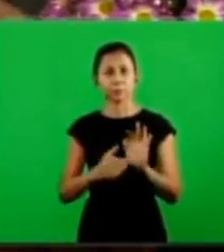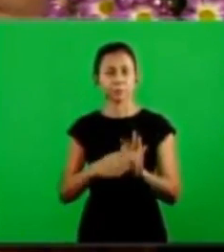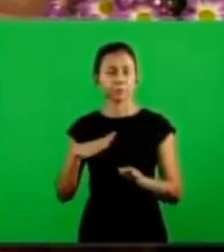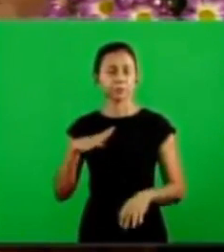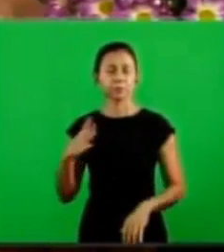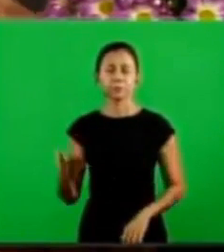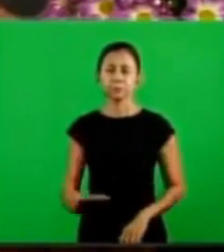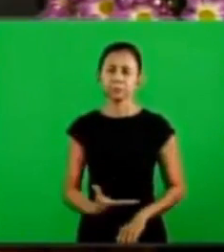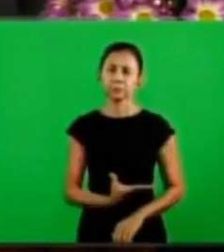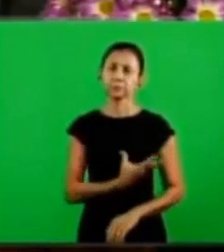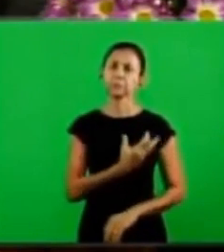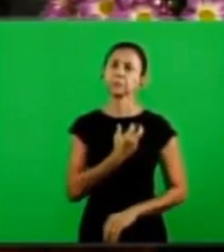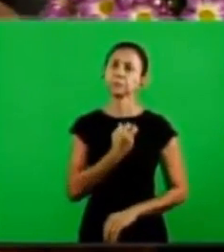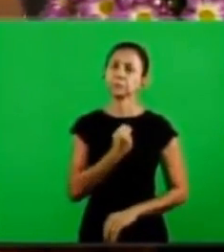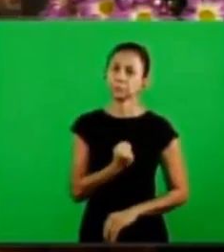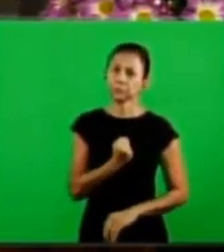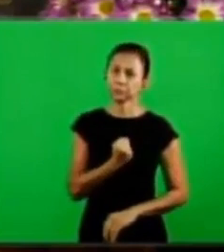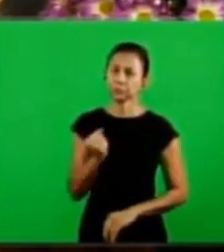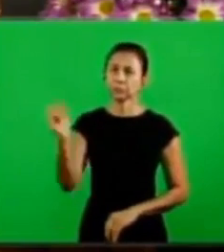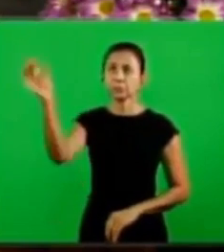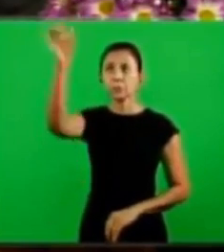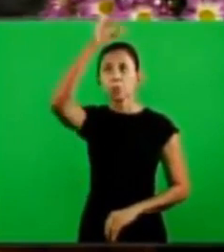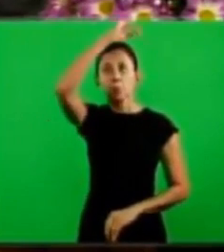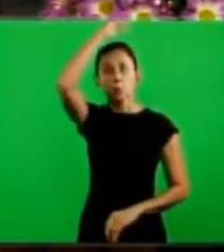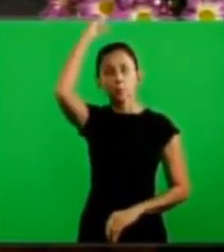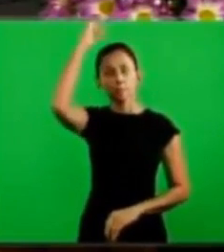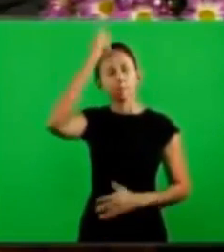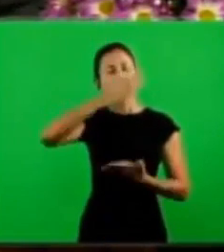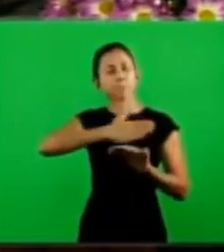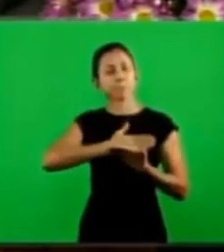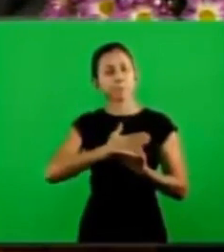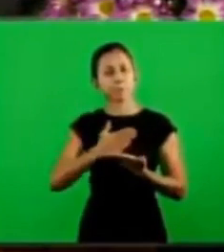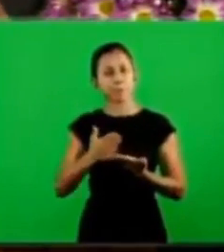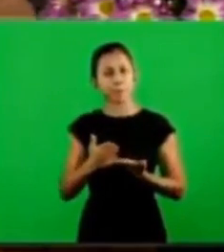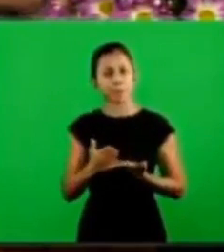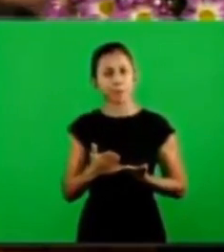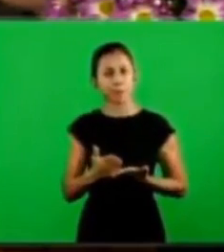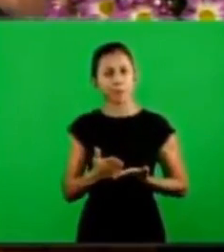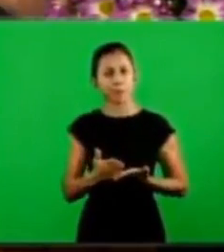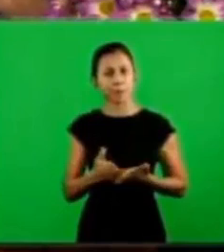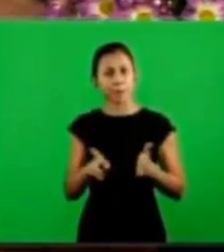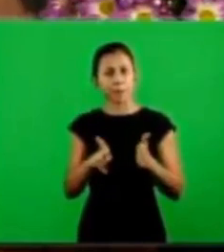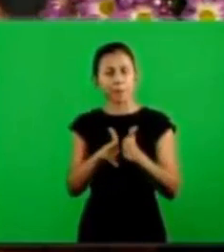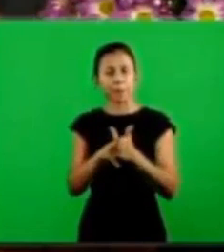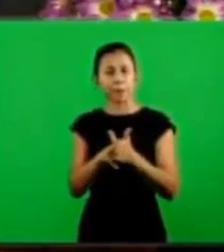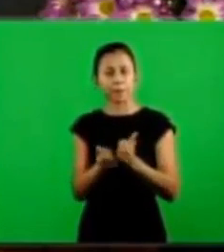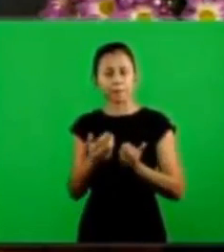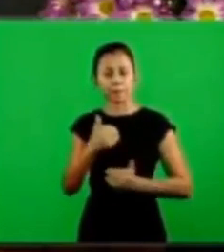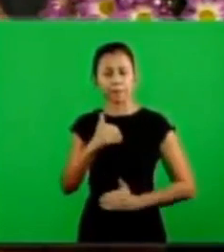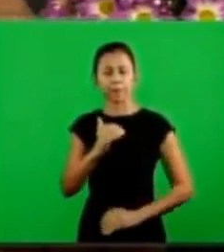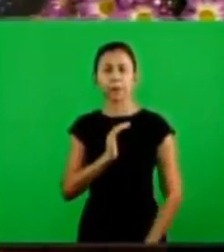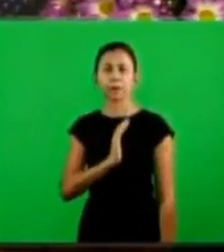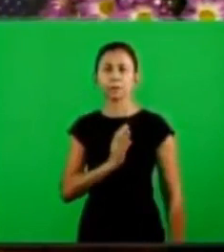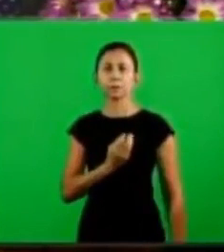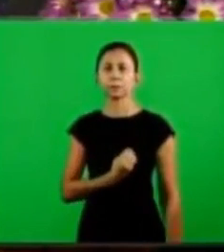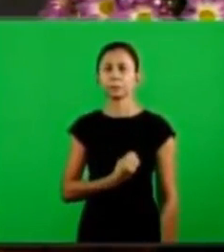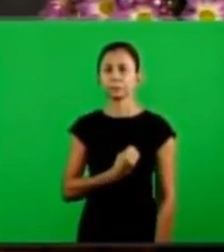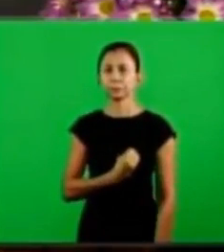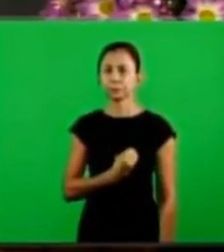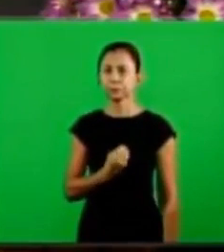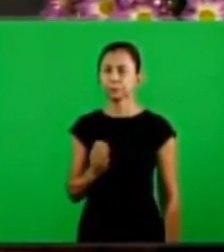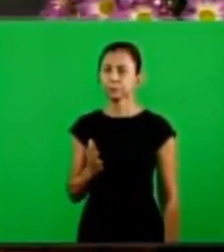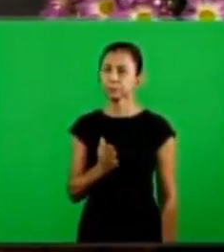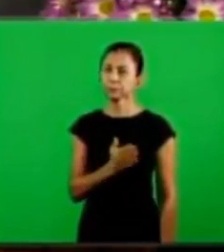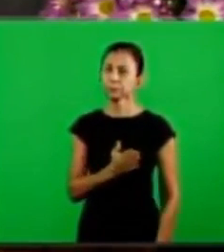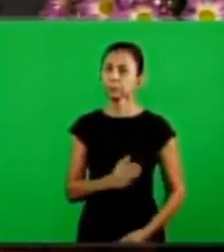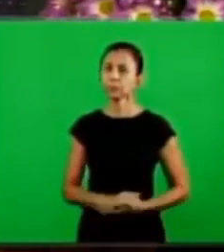us in his projects of salvation. So the Holy Spirit start to be part of our lives. So in this